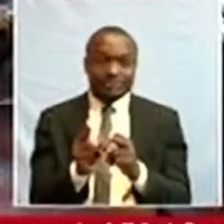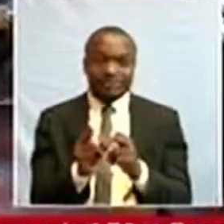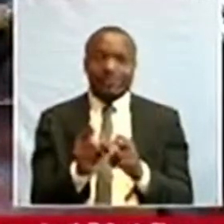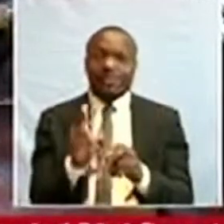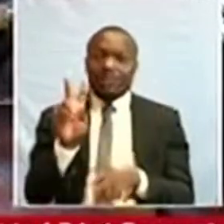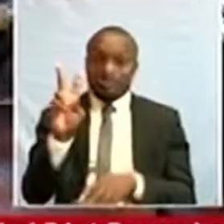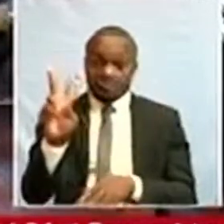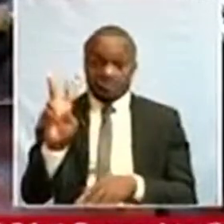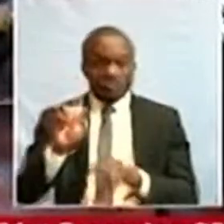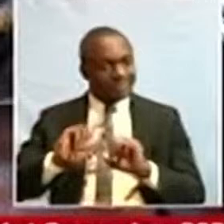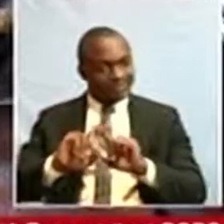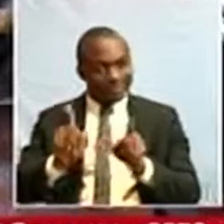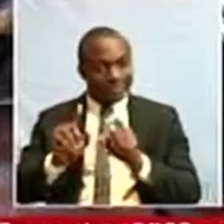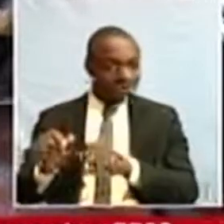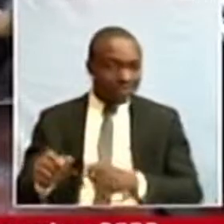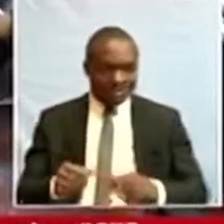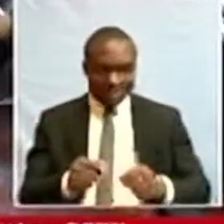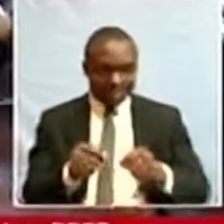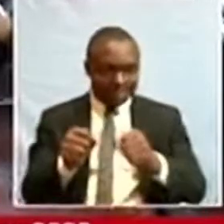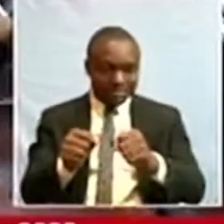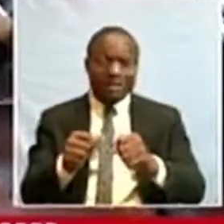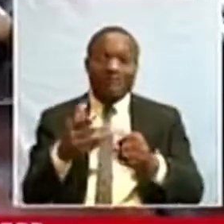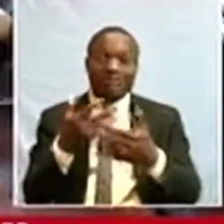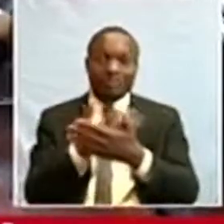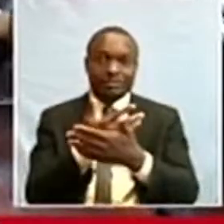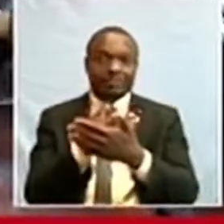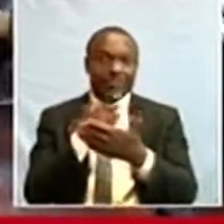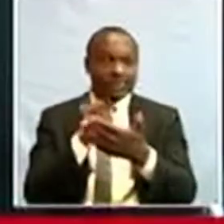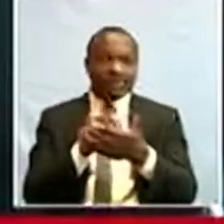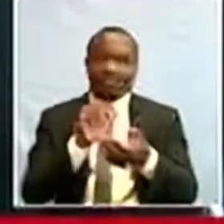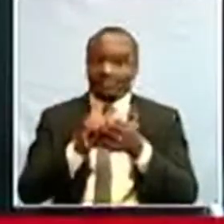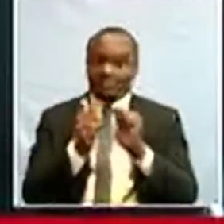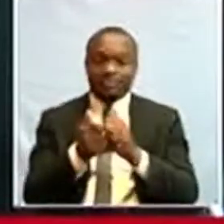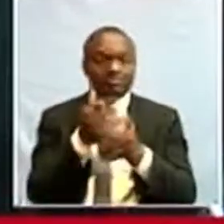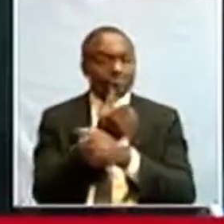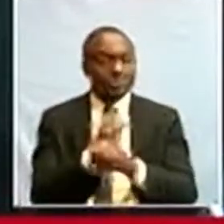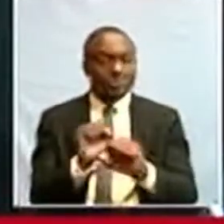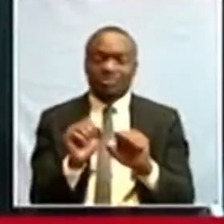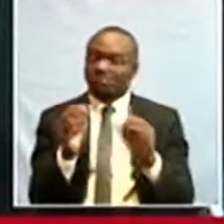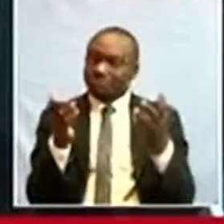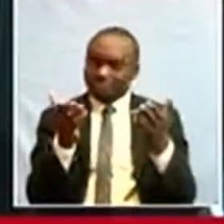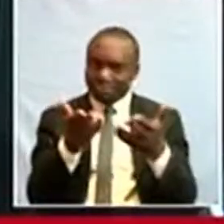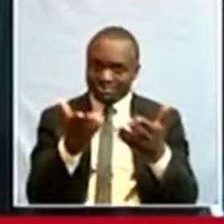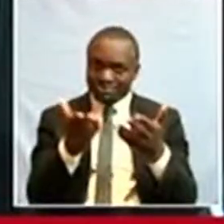two different databases, I fear that this problem is not going to be resolved